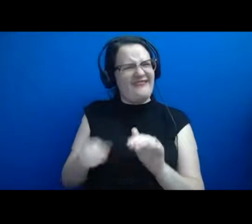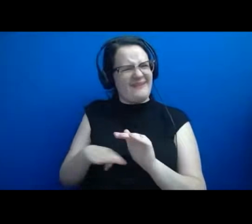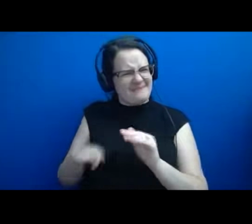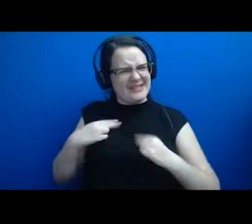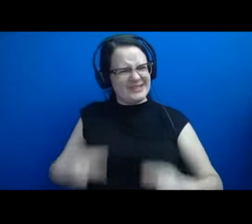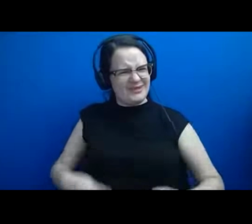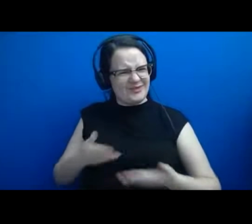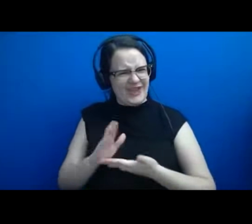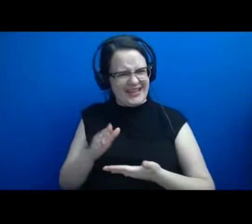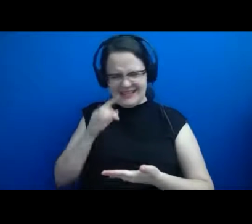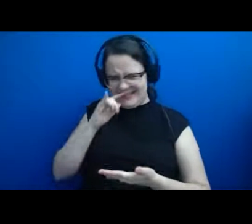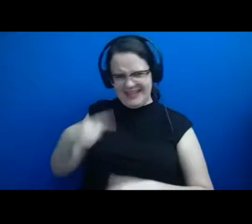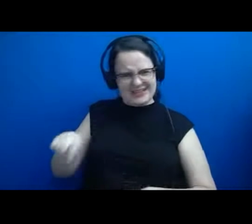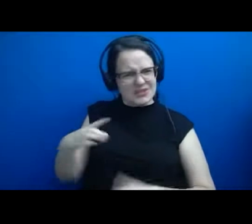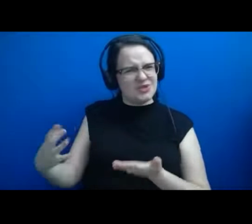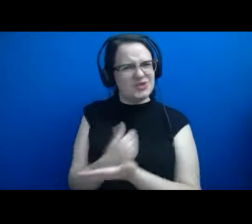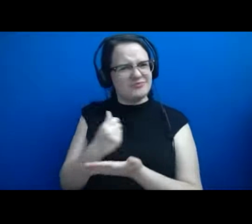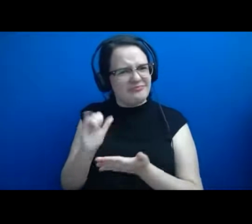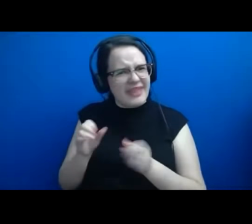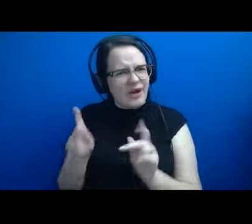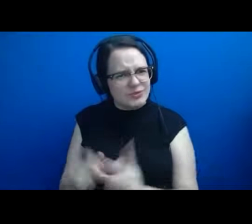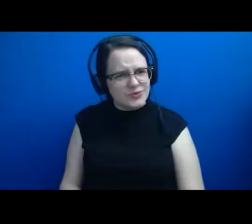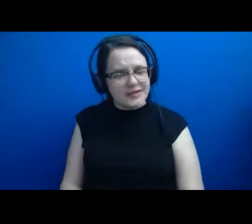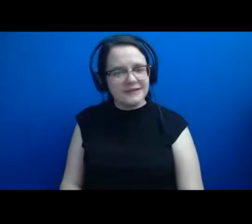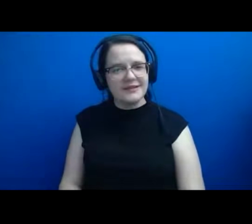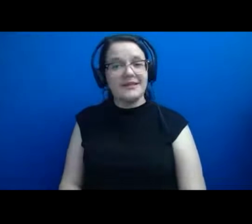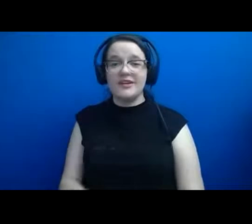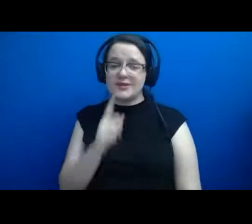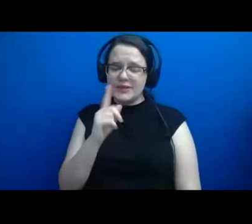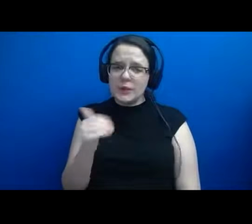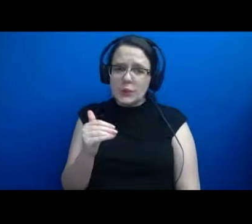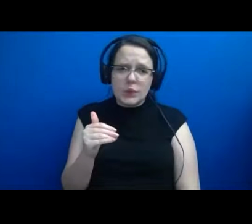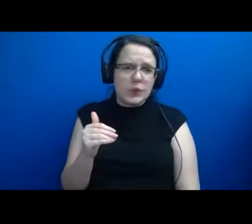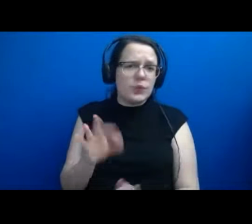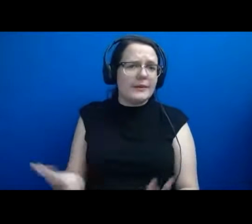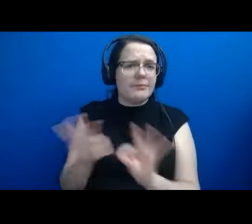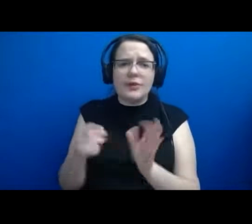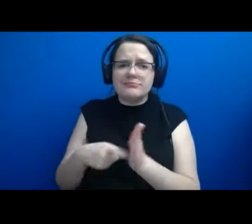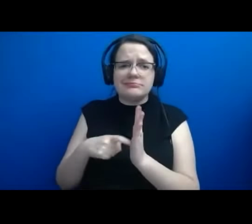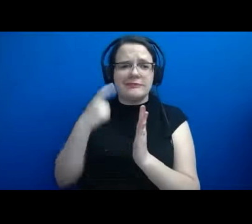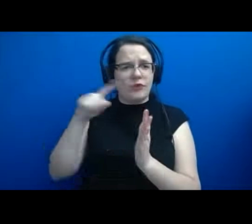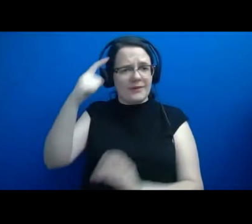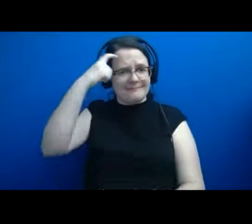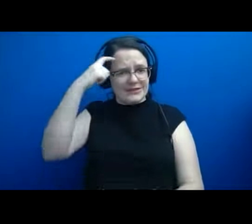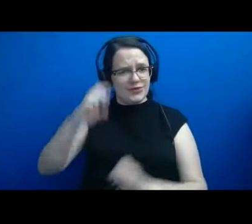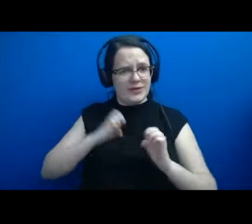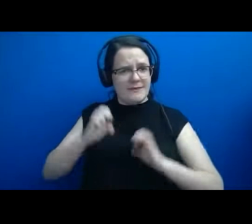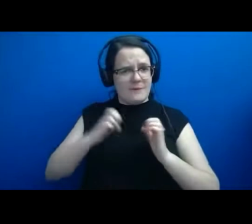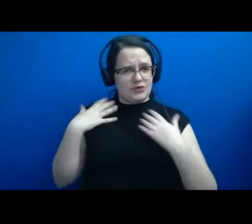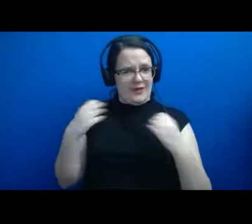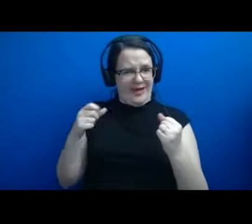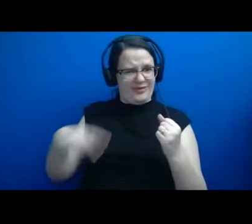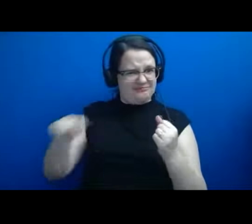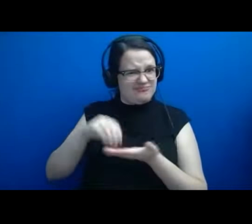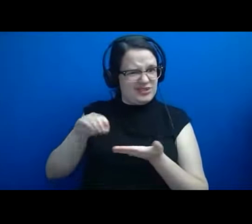opportunity. And that it's really critical to the mental and emotional health of our students, right? We're coming out of a global